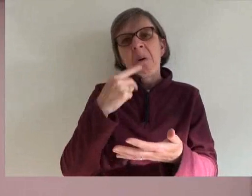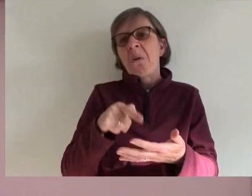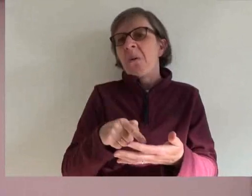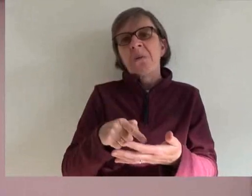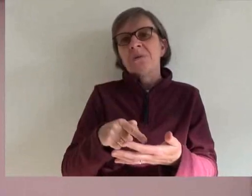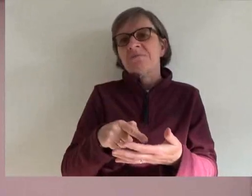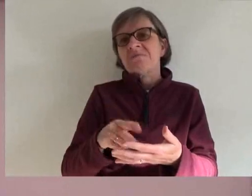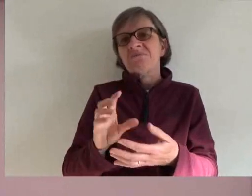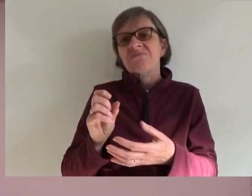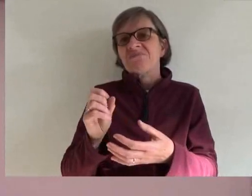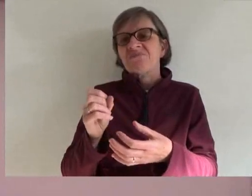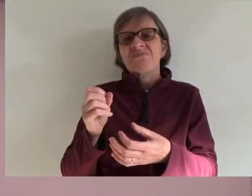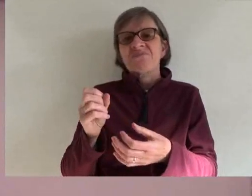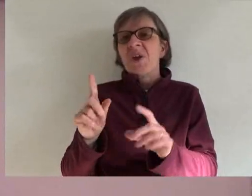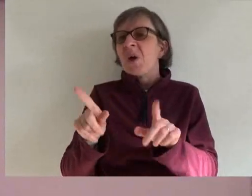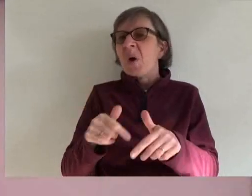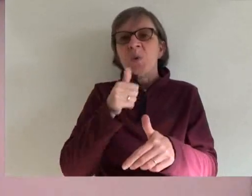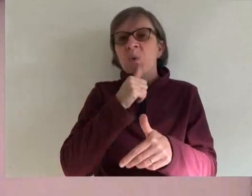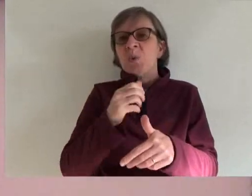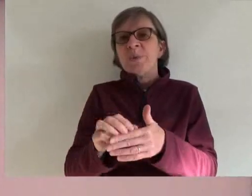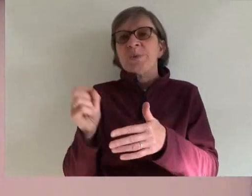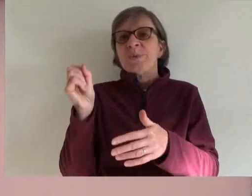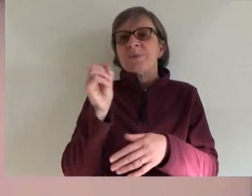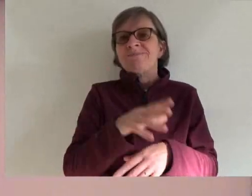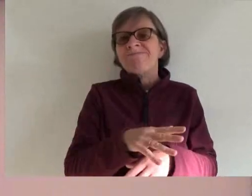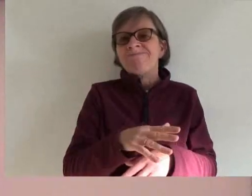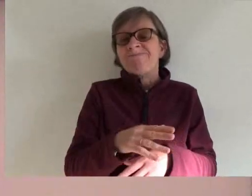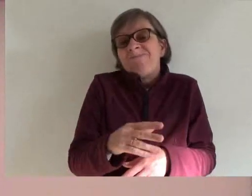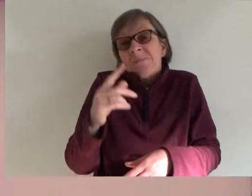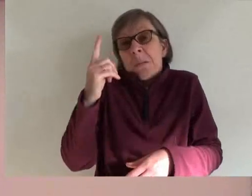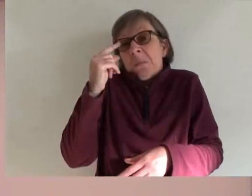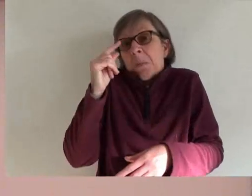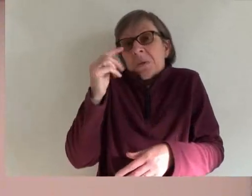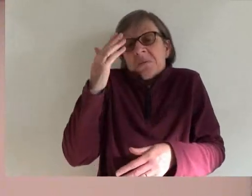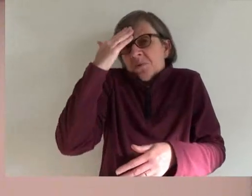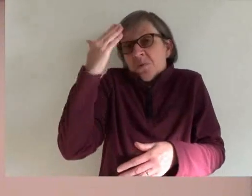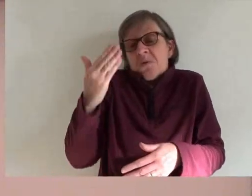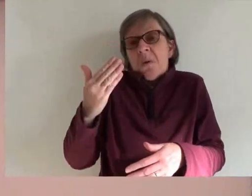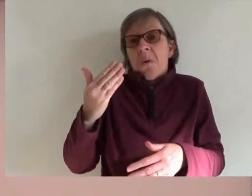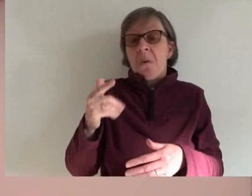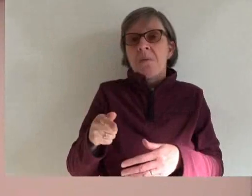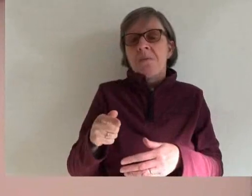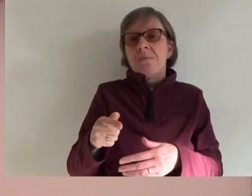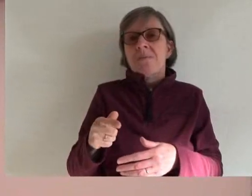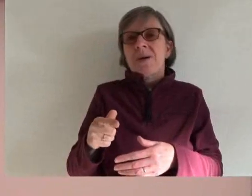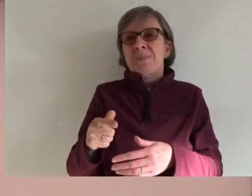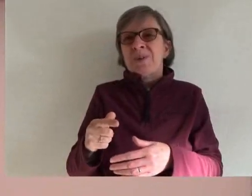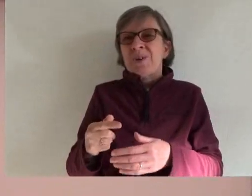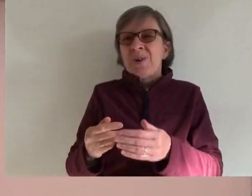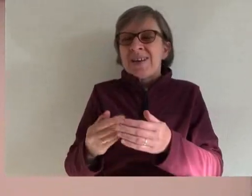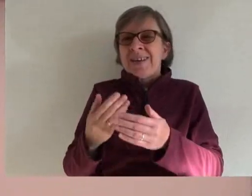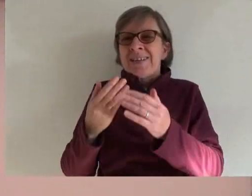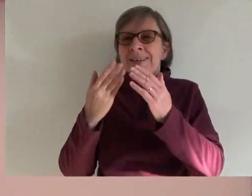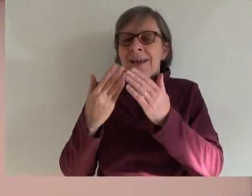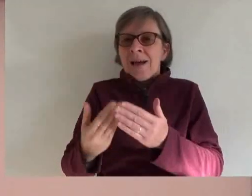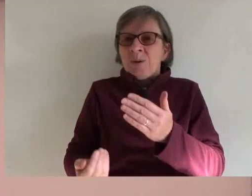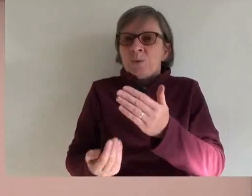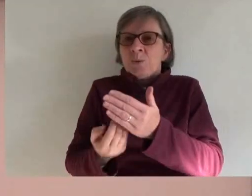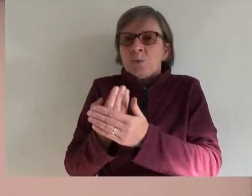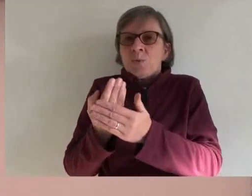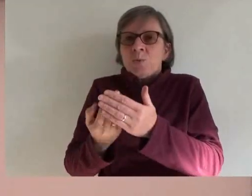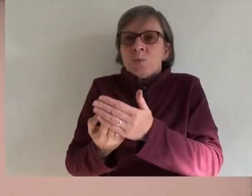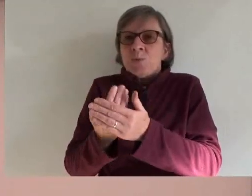anymore because it got upgraded, it got changed. Well, maybe actually you can still do it, but I just haven't found it because there's so many different